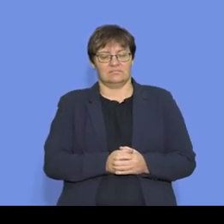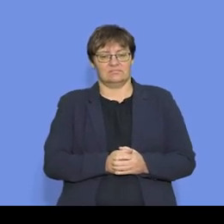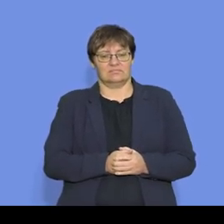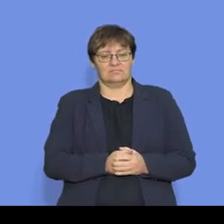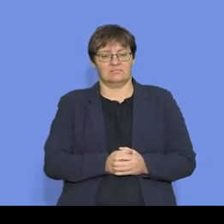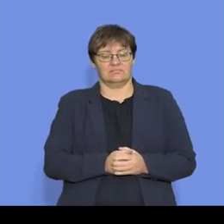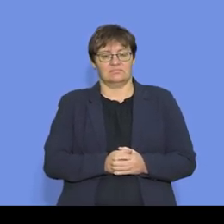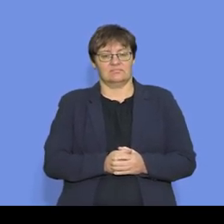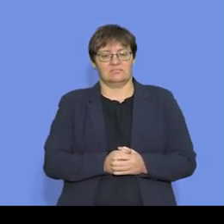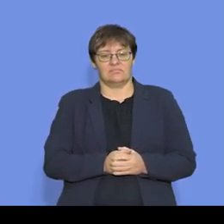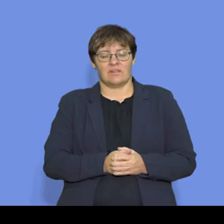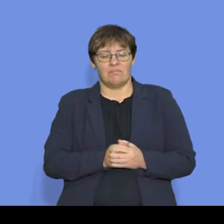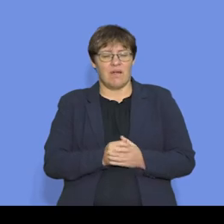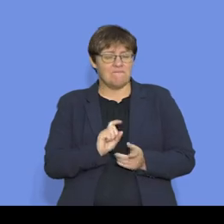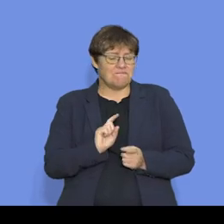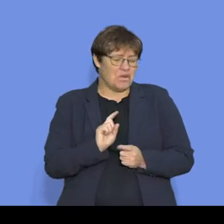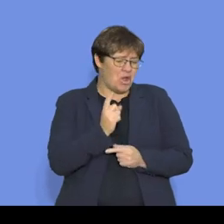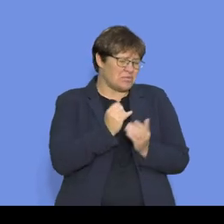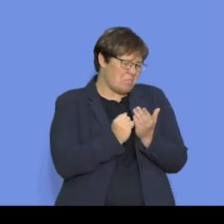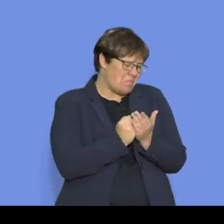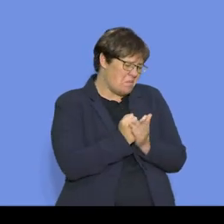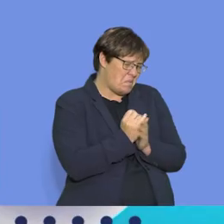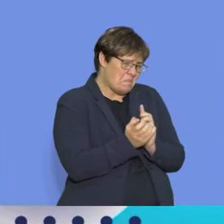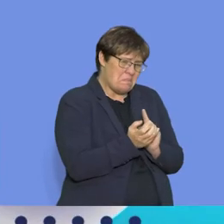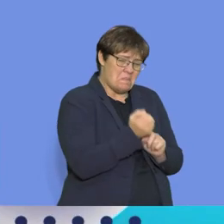The earliest fossils